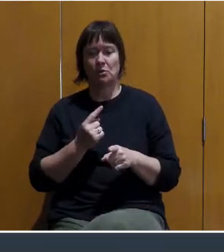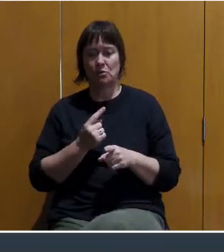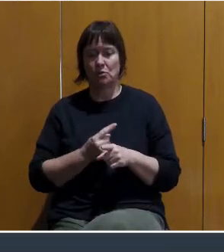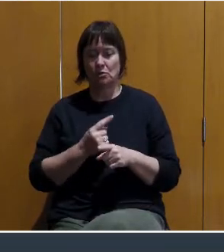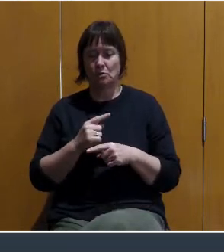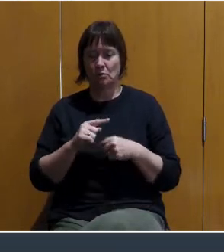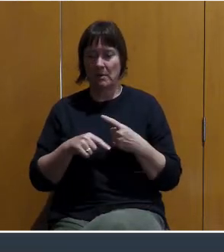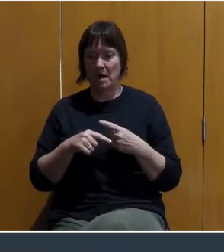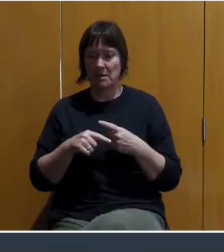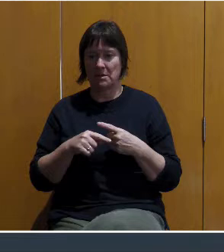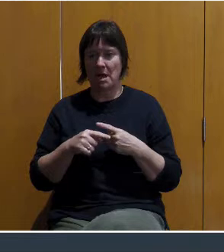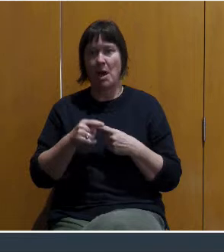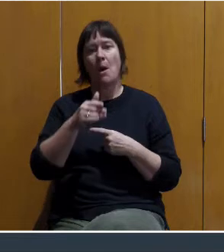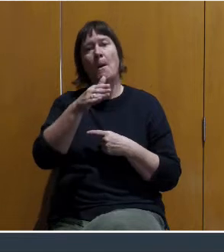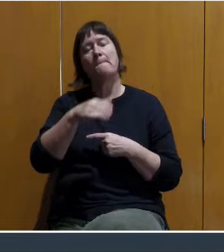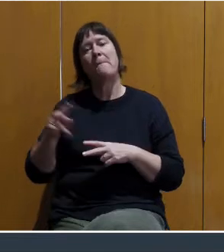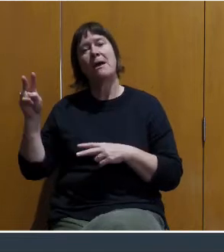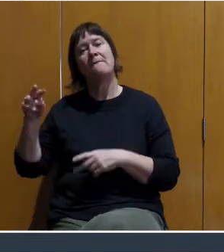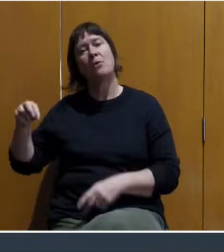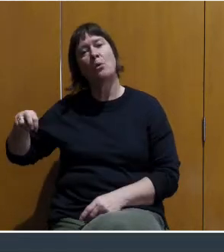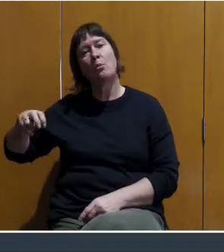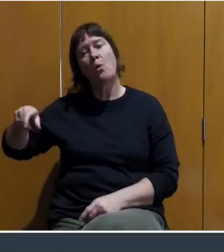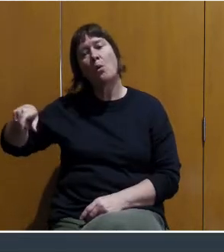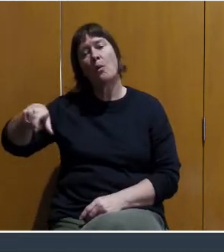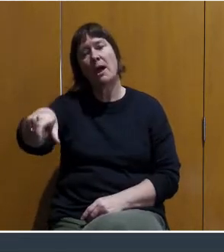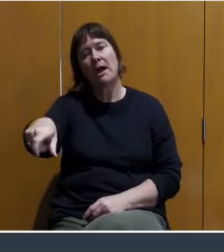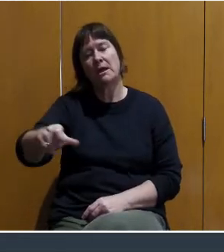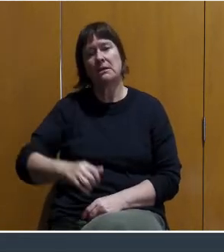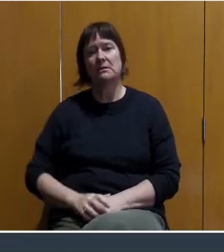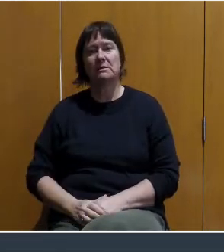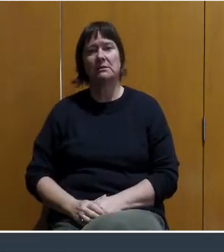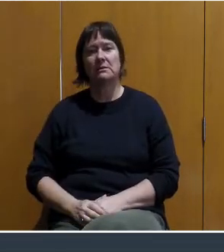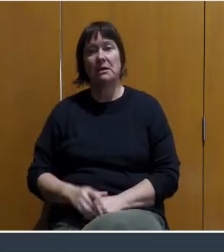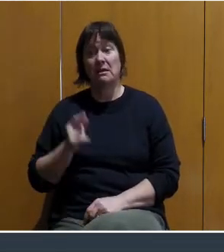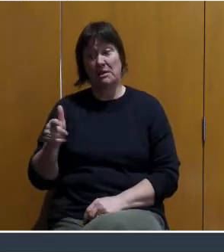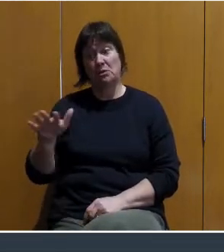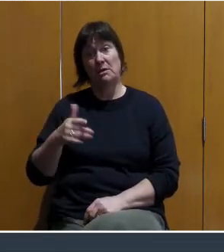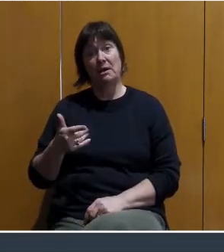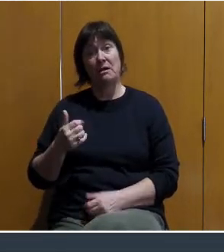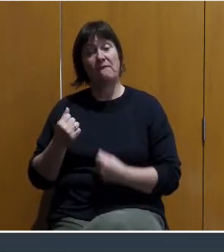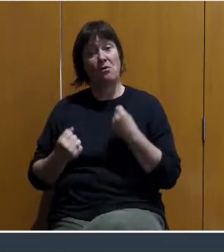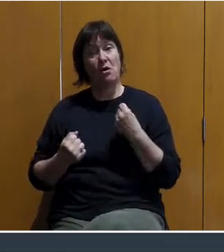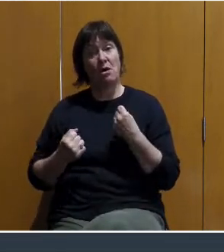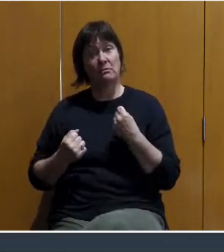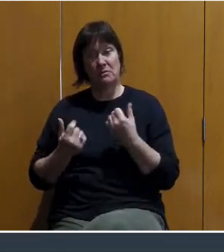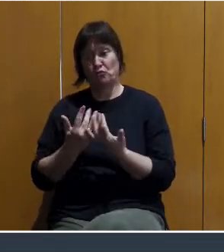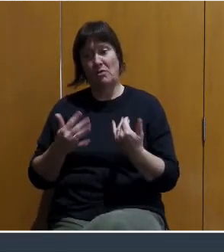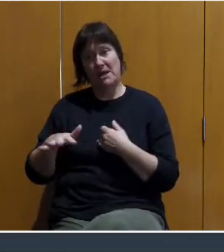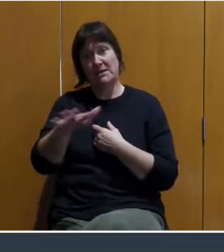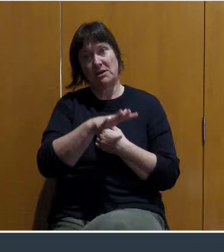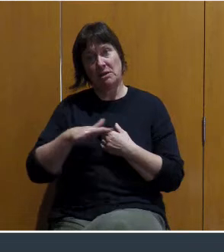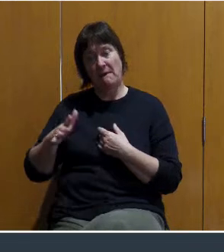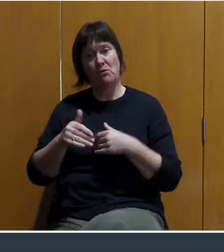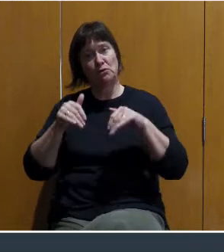Bayview Walkway. And again, it's a good place to run the dog on the grass, away from